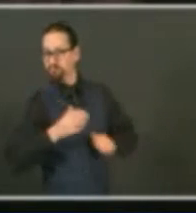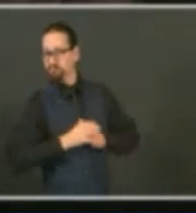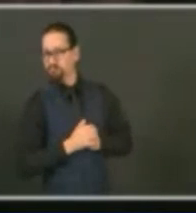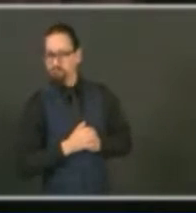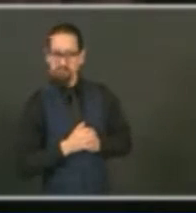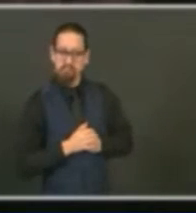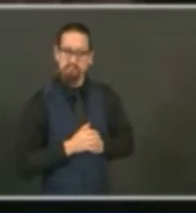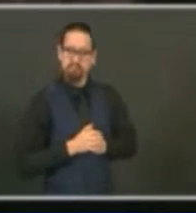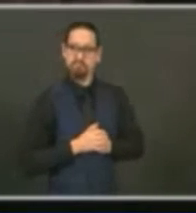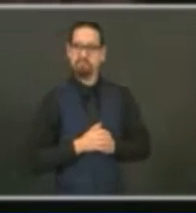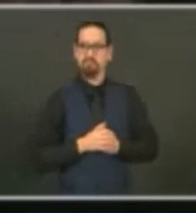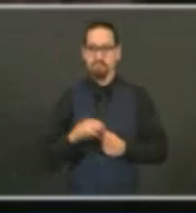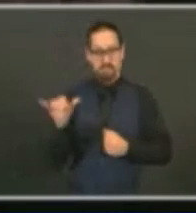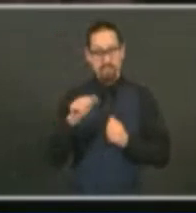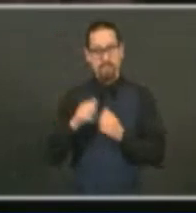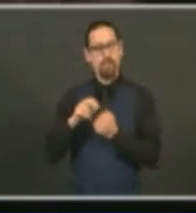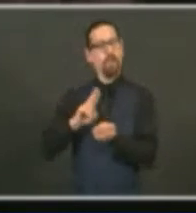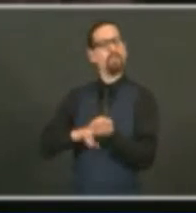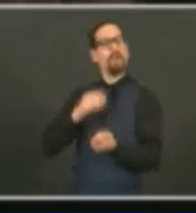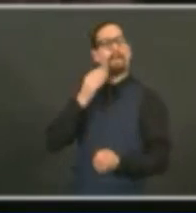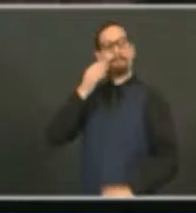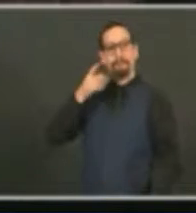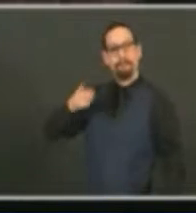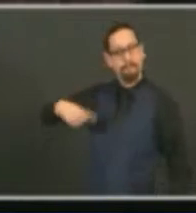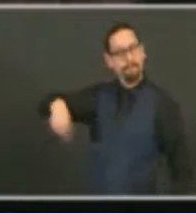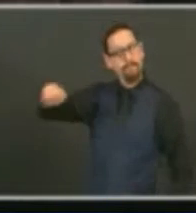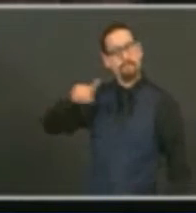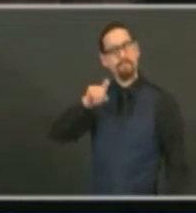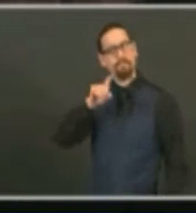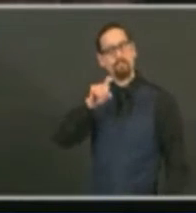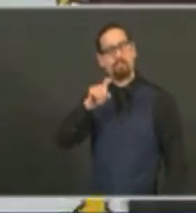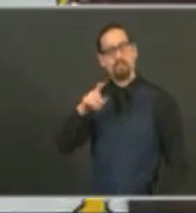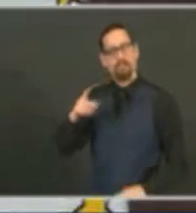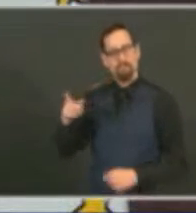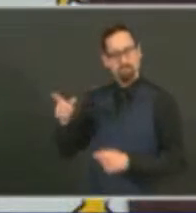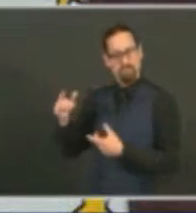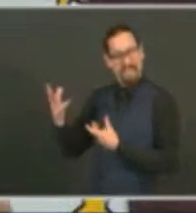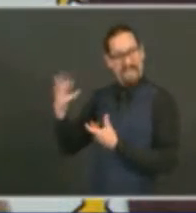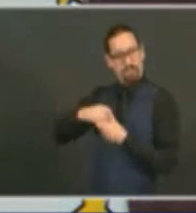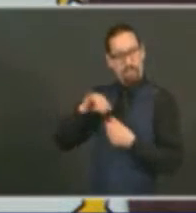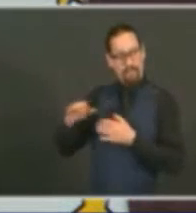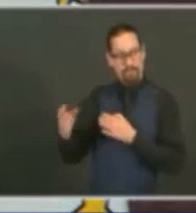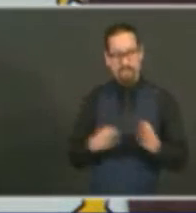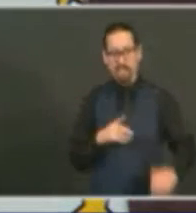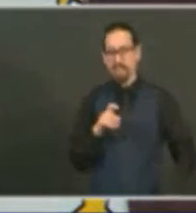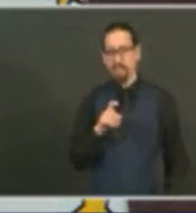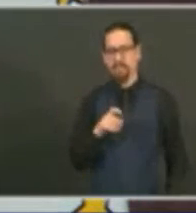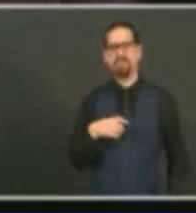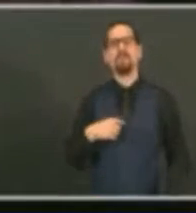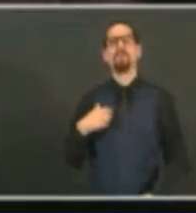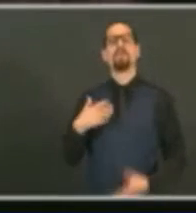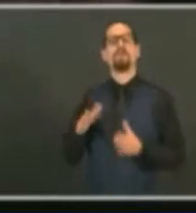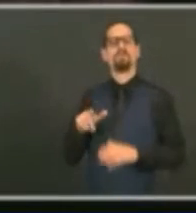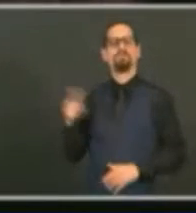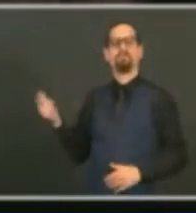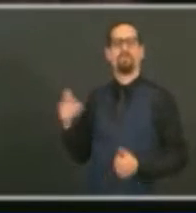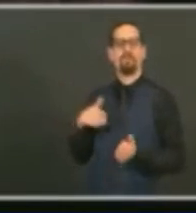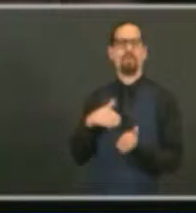like nursing homes? Are they included in the plan for vaccines? Yeah, I'm gonna let her take that.